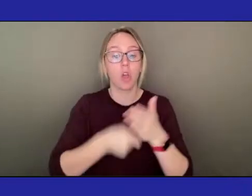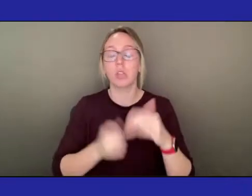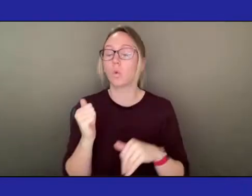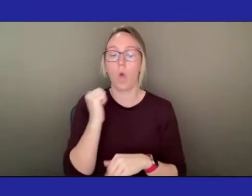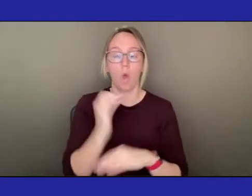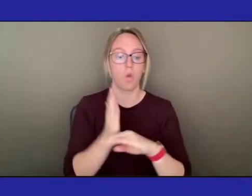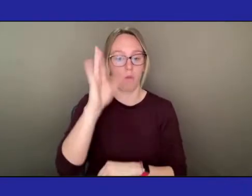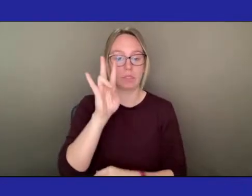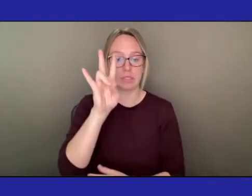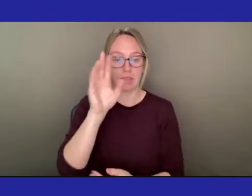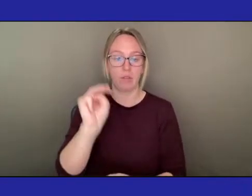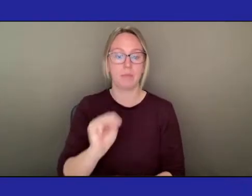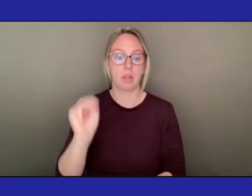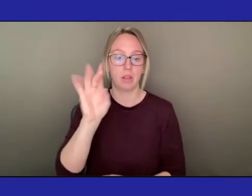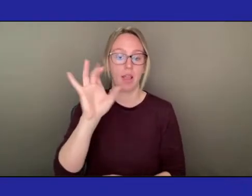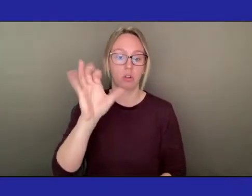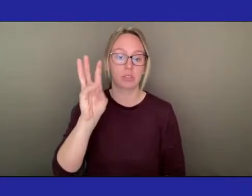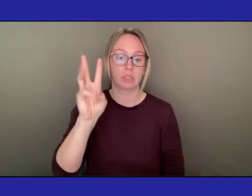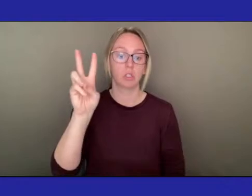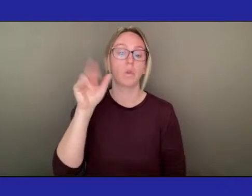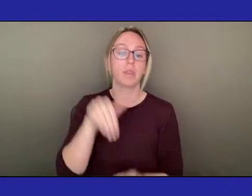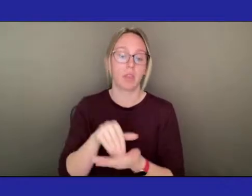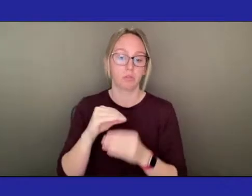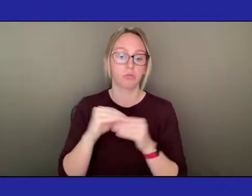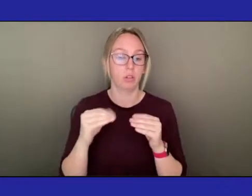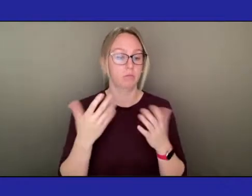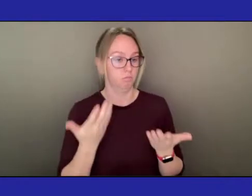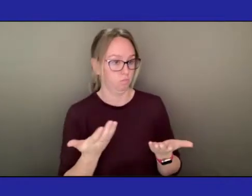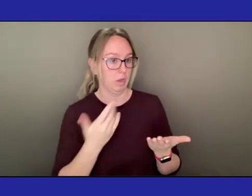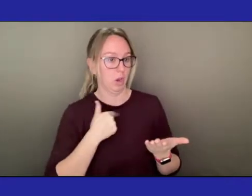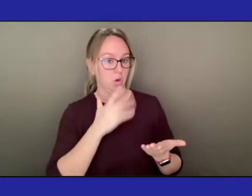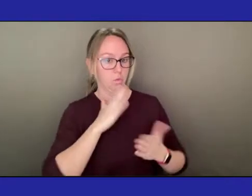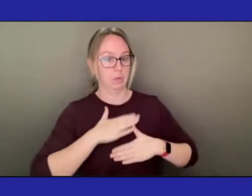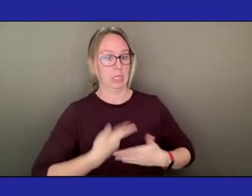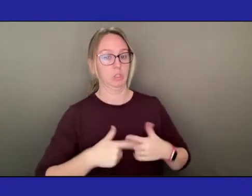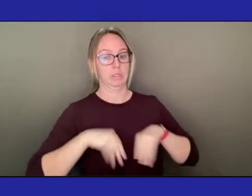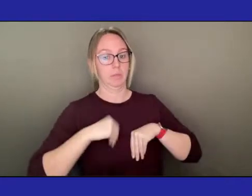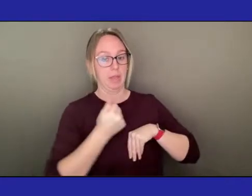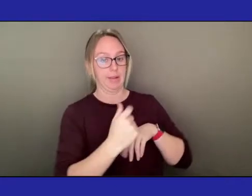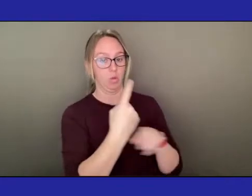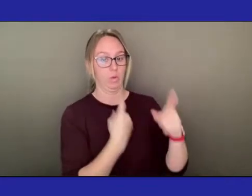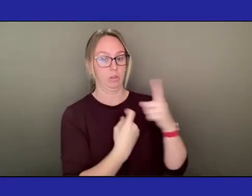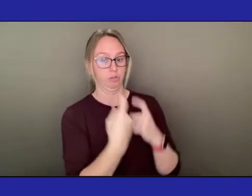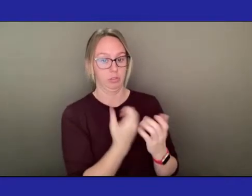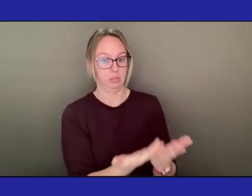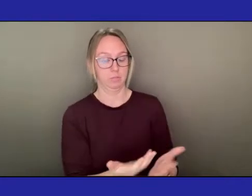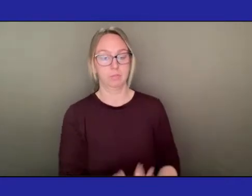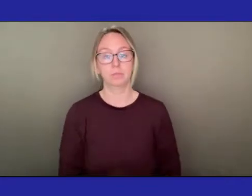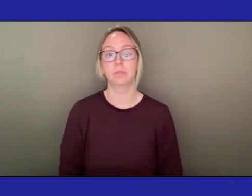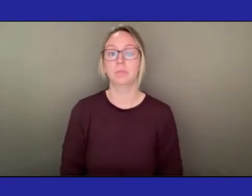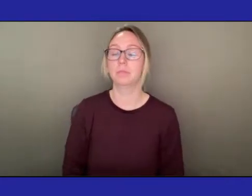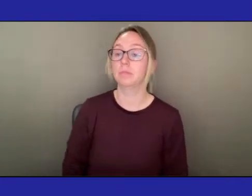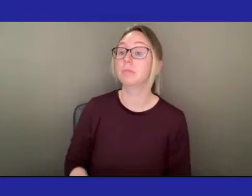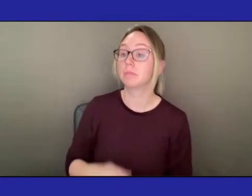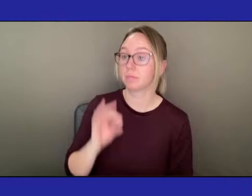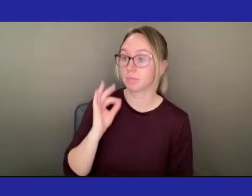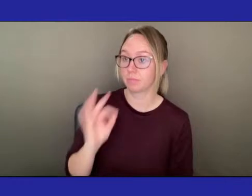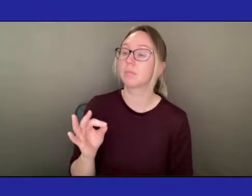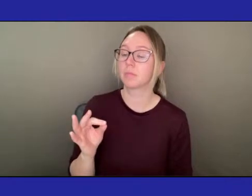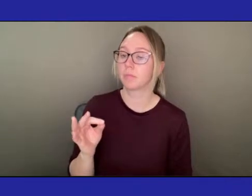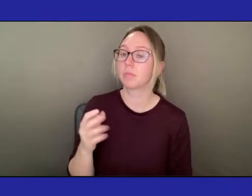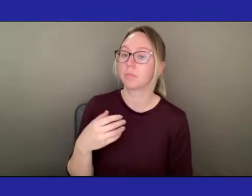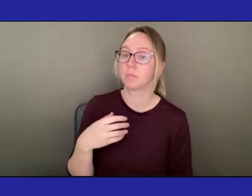$7,862,000. And we're happy to take the committee's questions. Super. Again, I'd like to